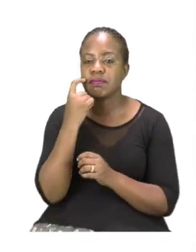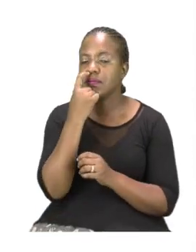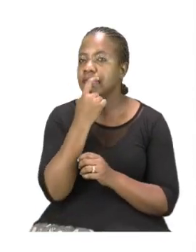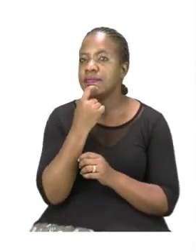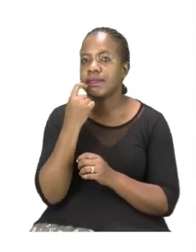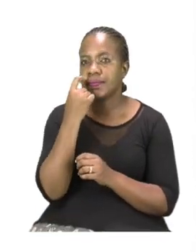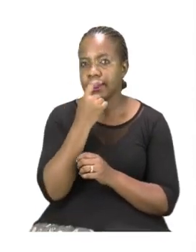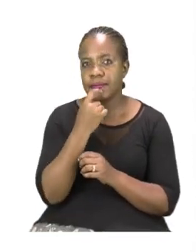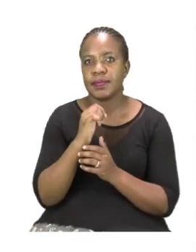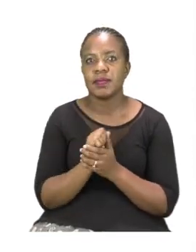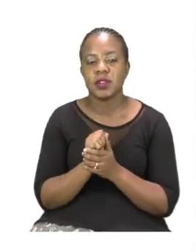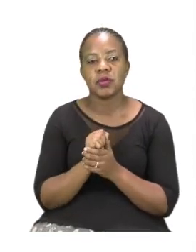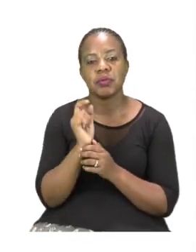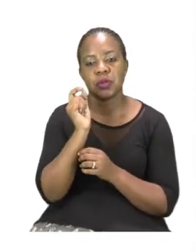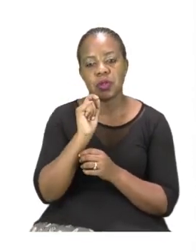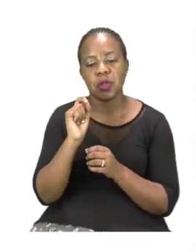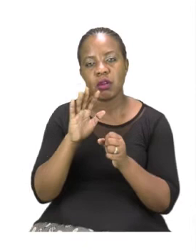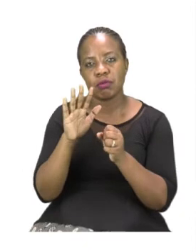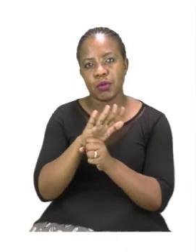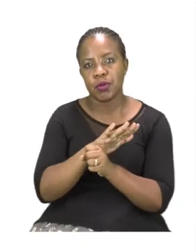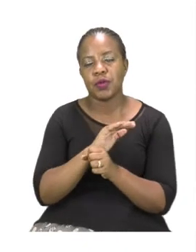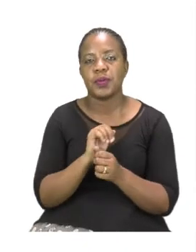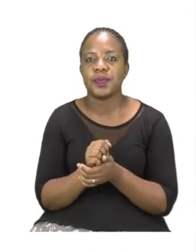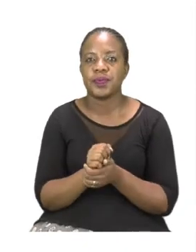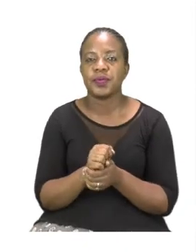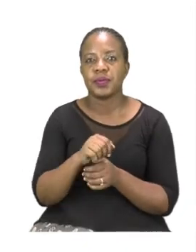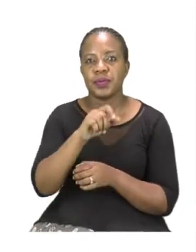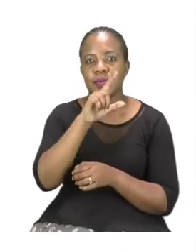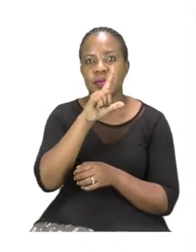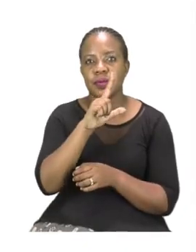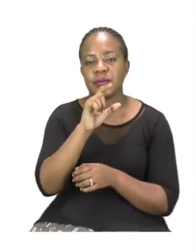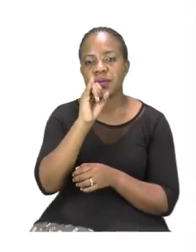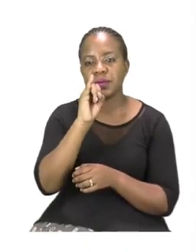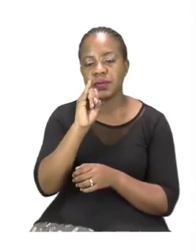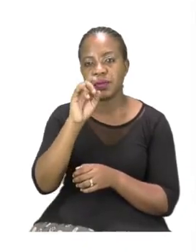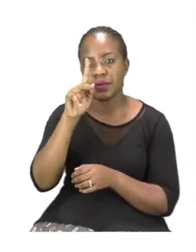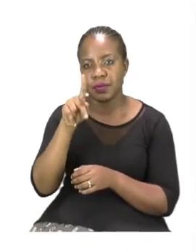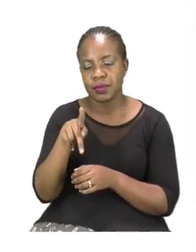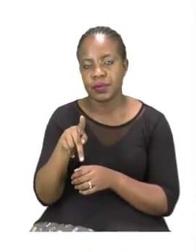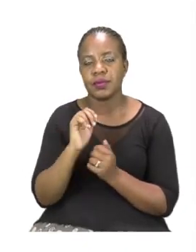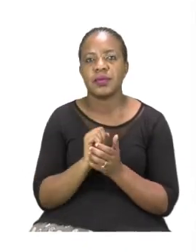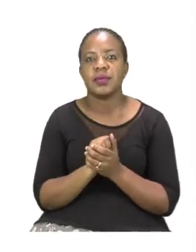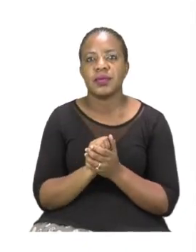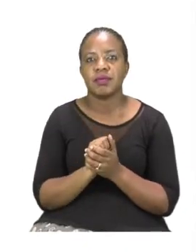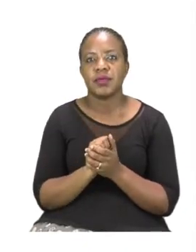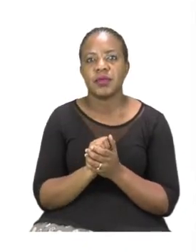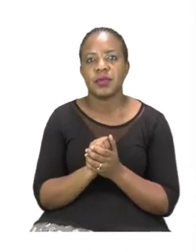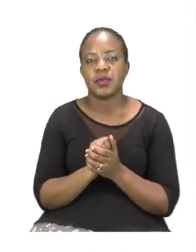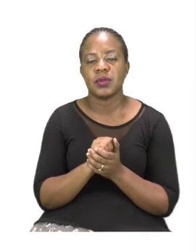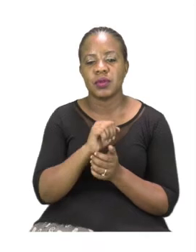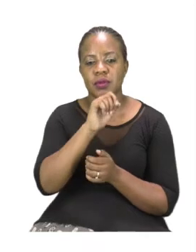lip. I would like you to please fill in the correct vowel sound for